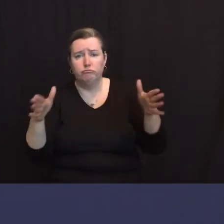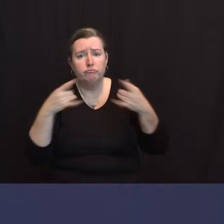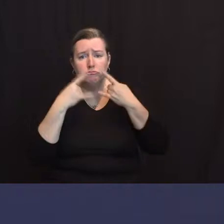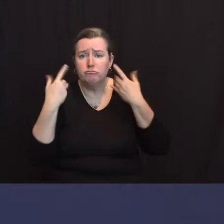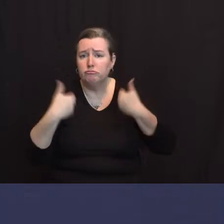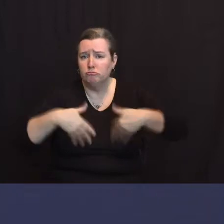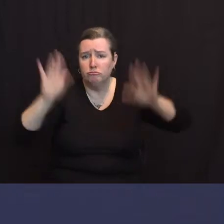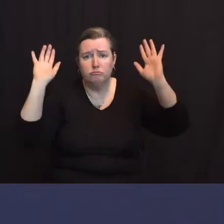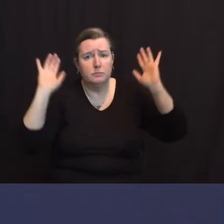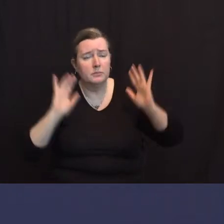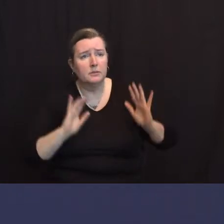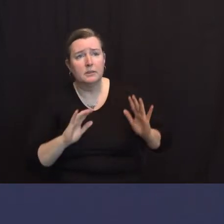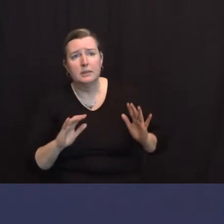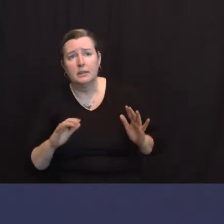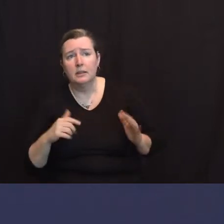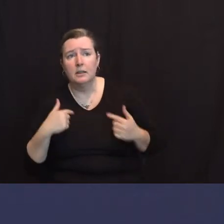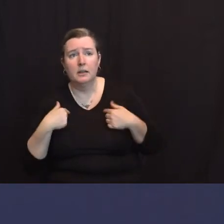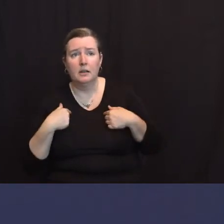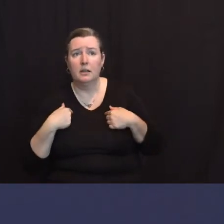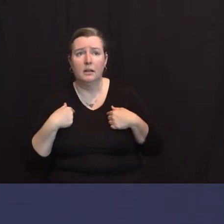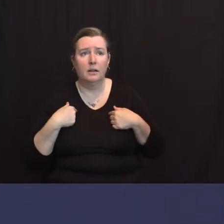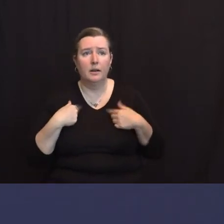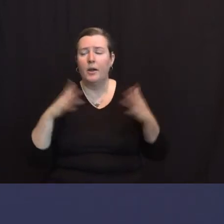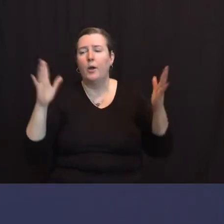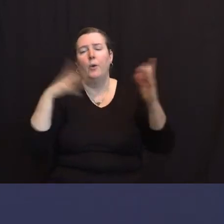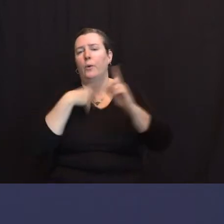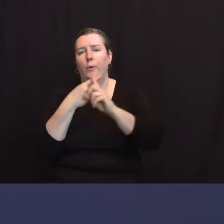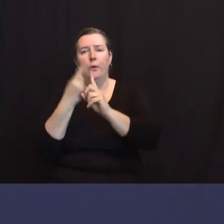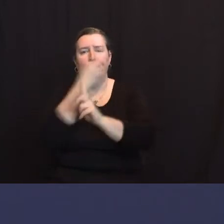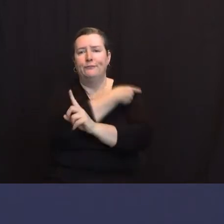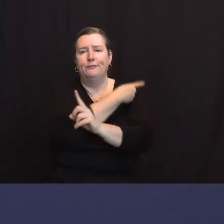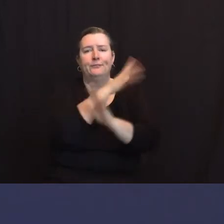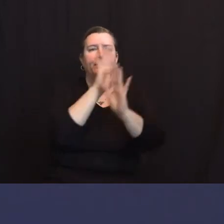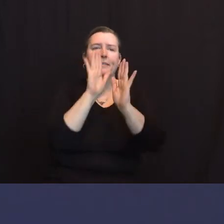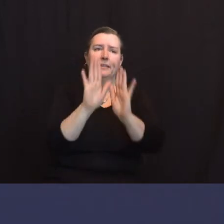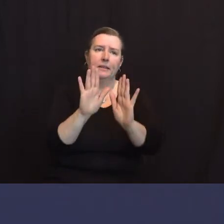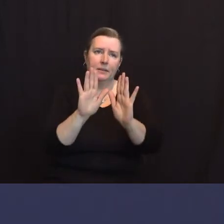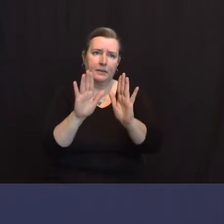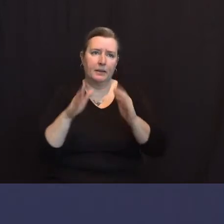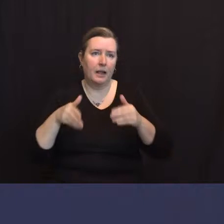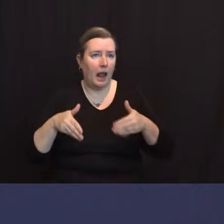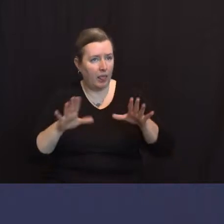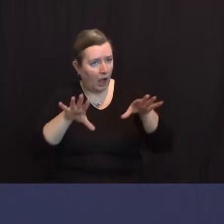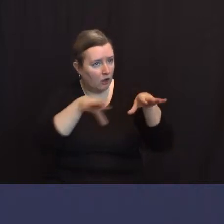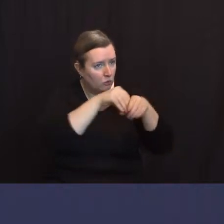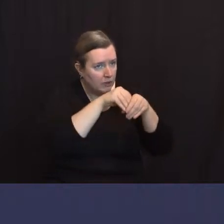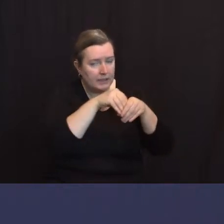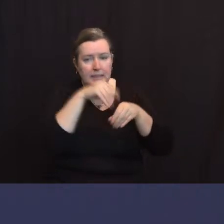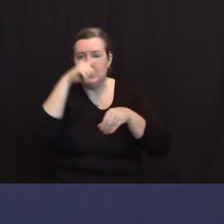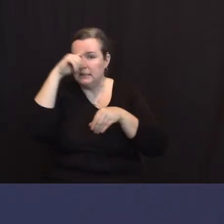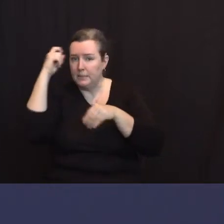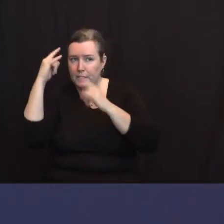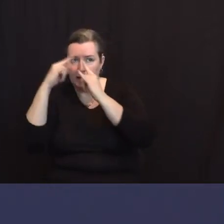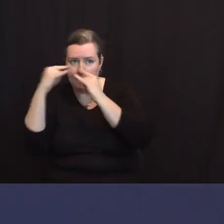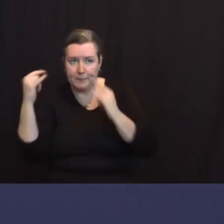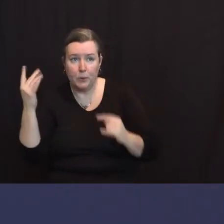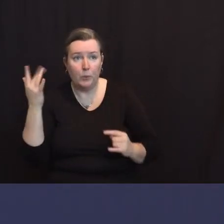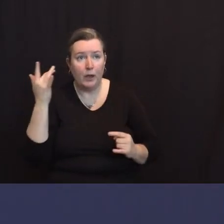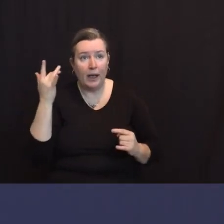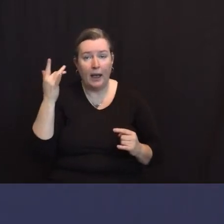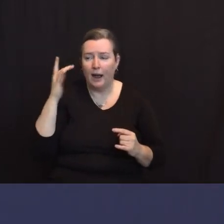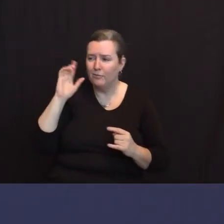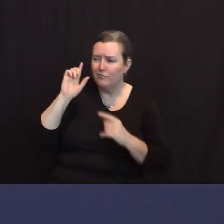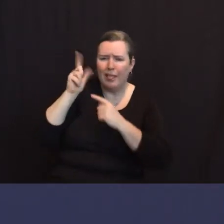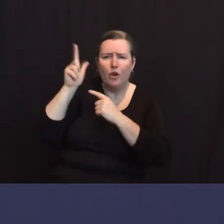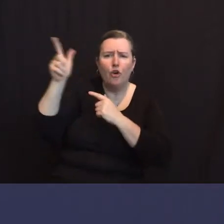doing weddings and summer camps because those are long runway things. we'd like to be doing, I don't want to put words in Judy or